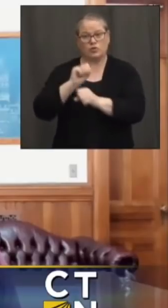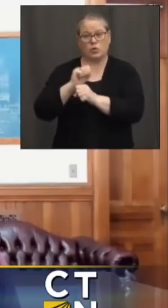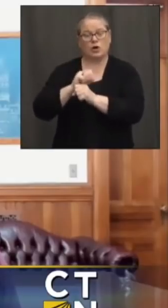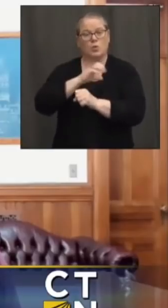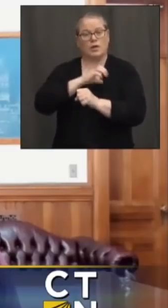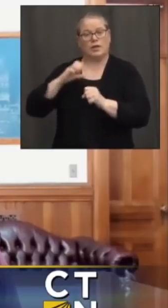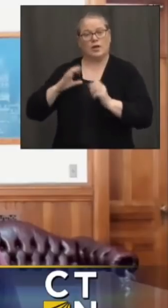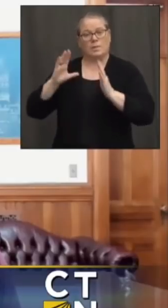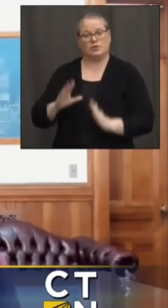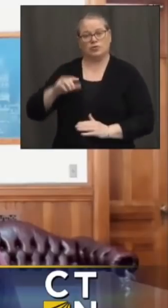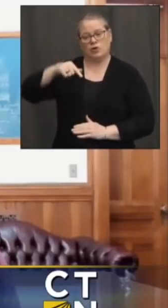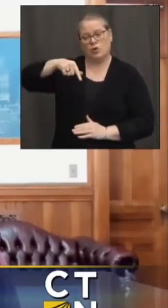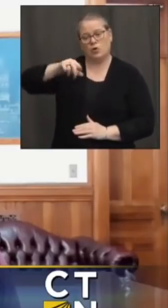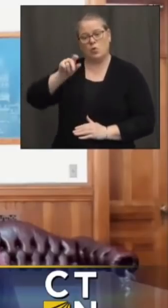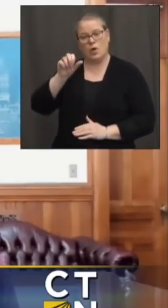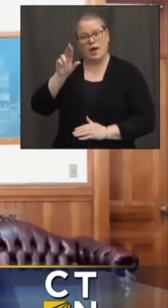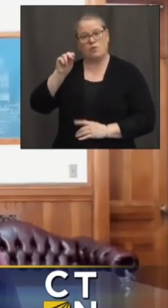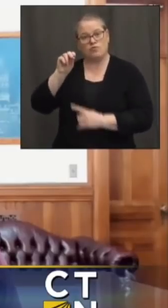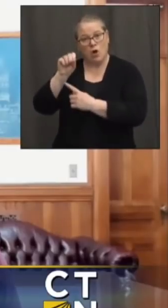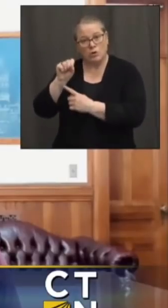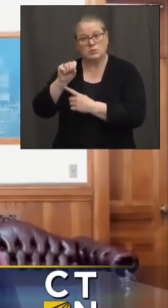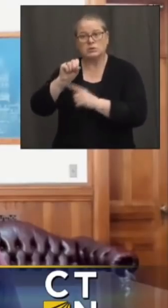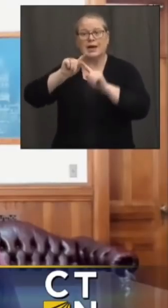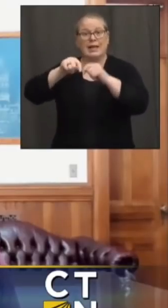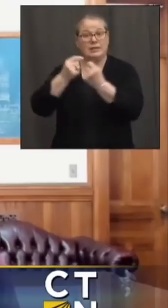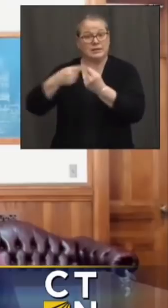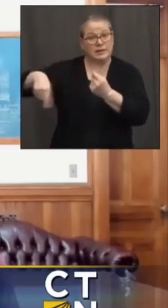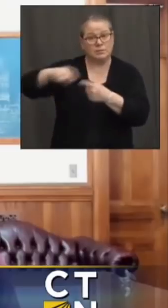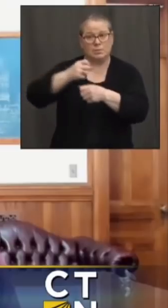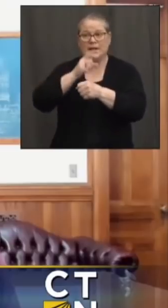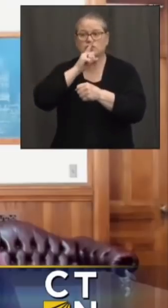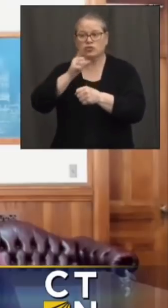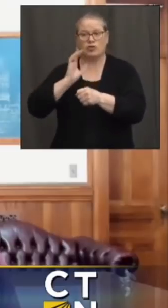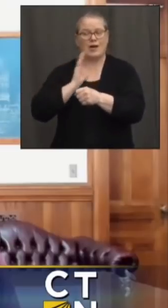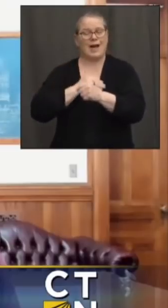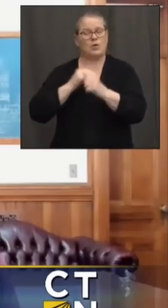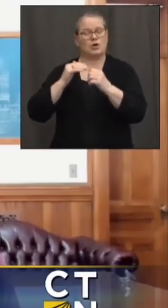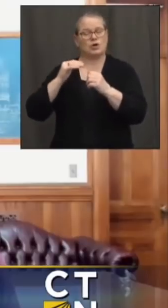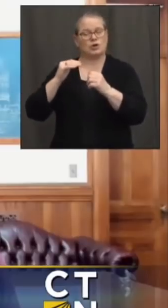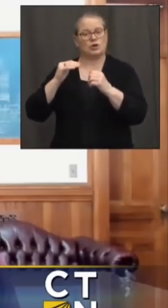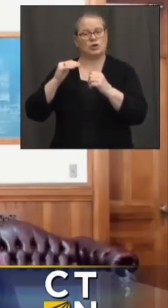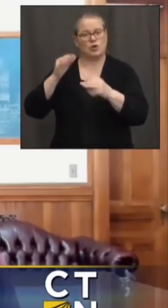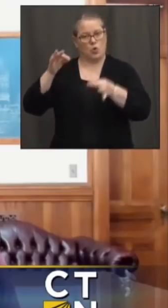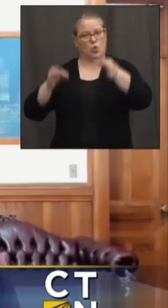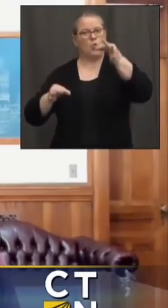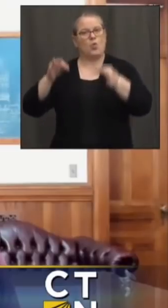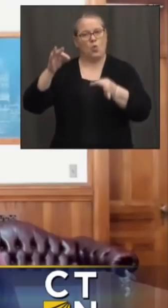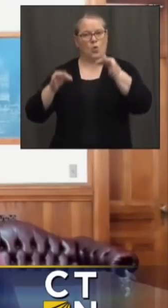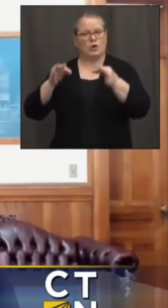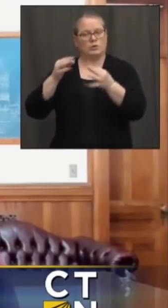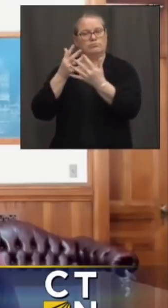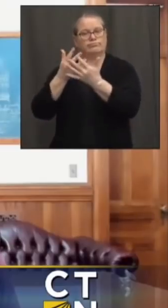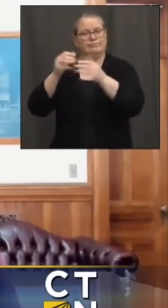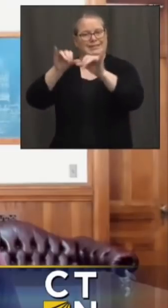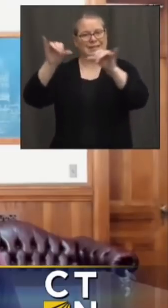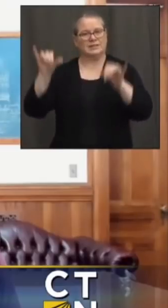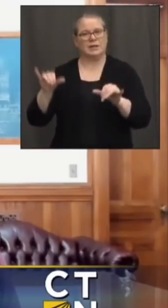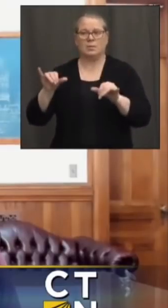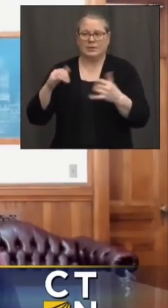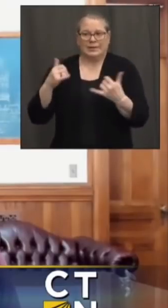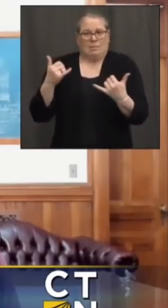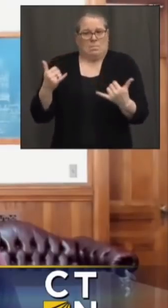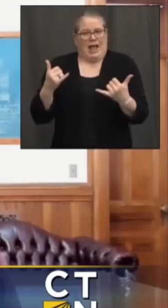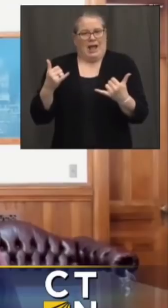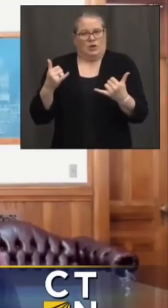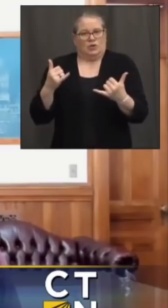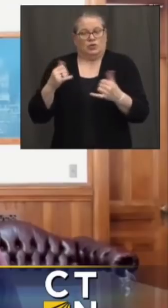and the rest of the team about making sure that we have a fully modernized justice system that's fully all around, making sure that